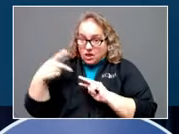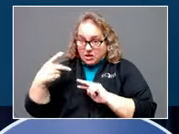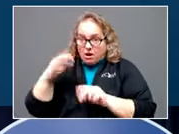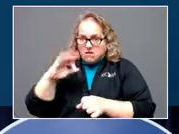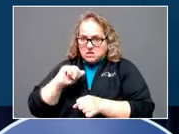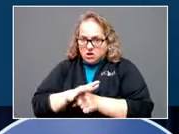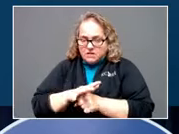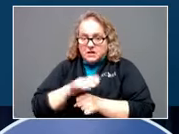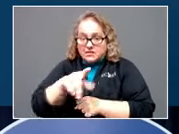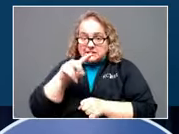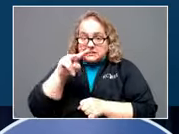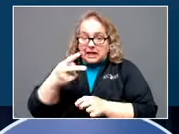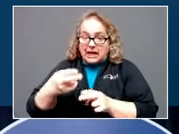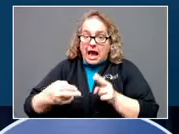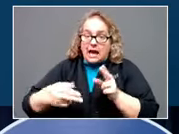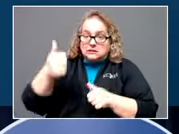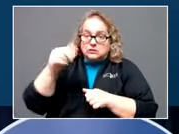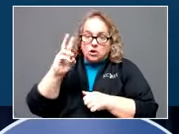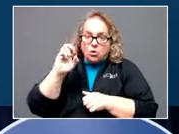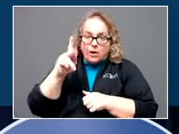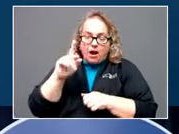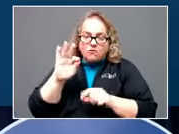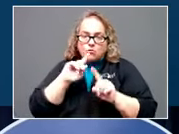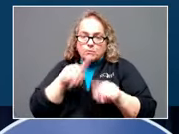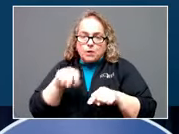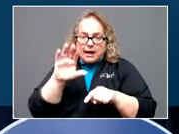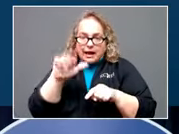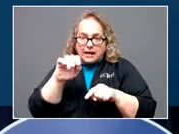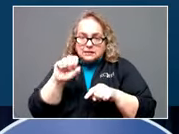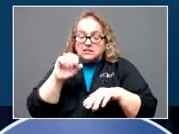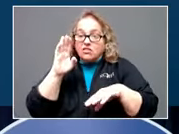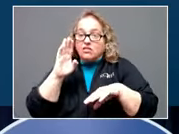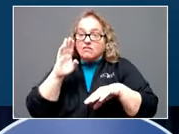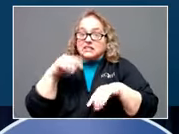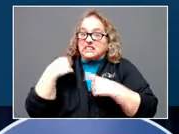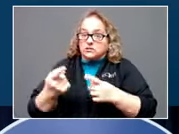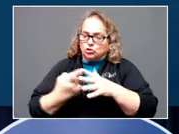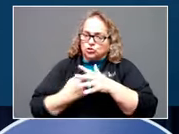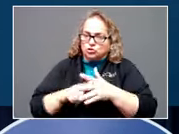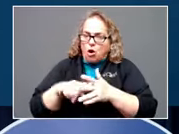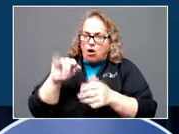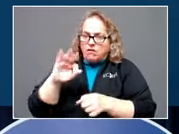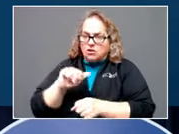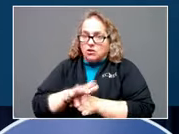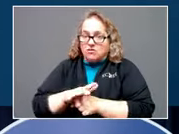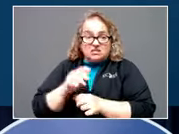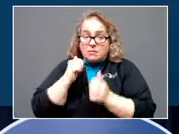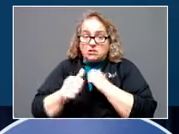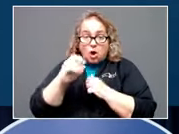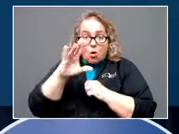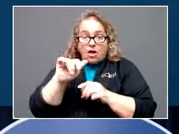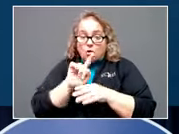of reported cases since the start of the pandemic, surpassed only by the week of August 30th, when the Delta